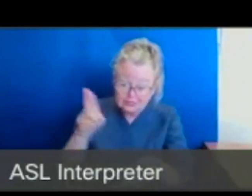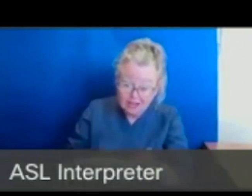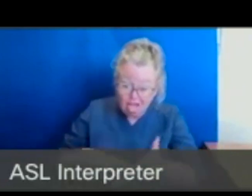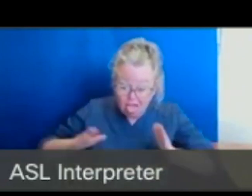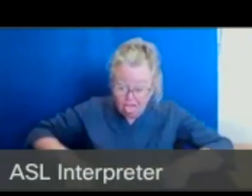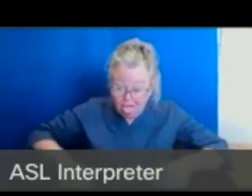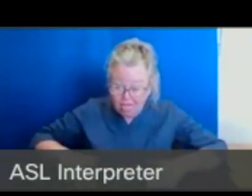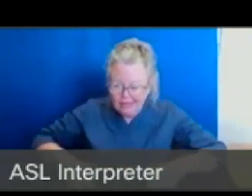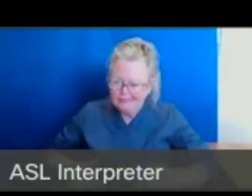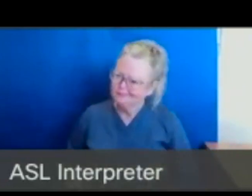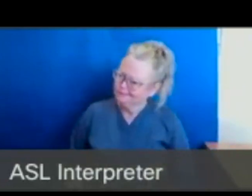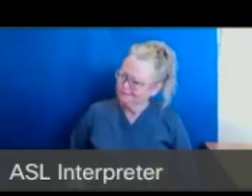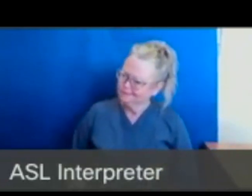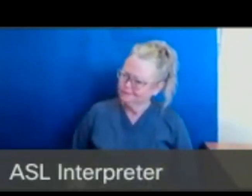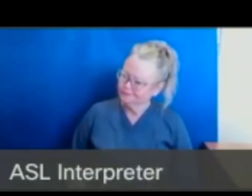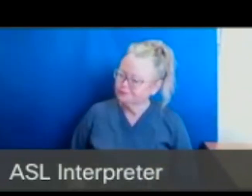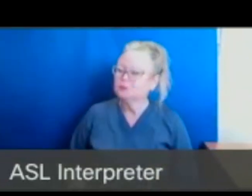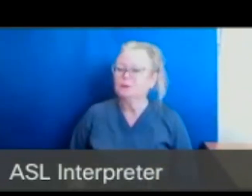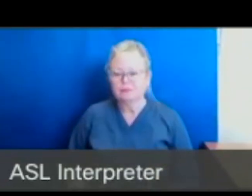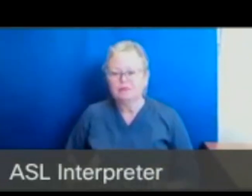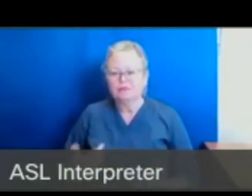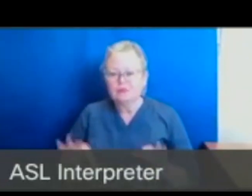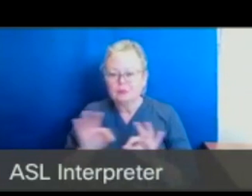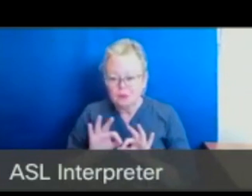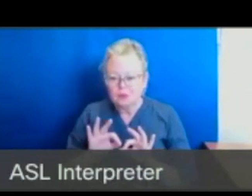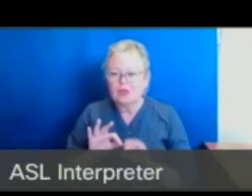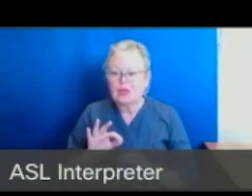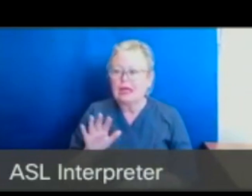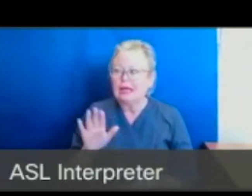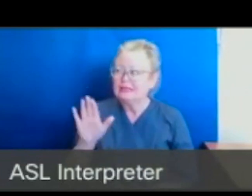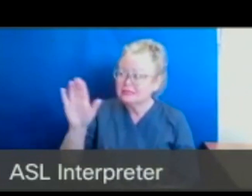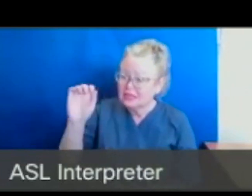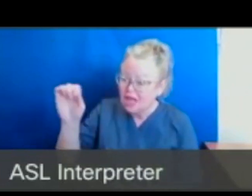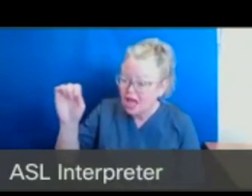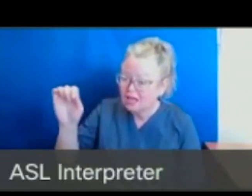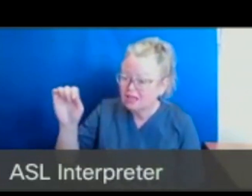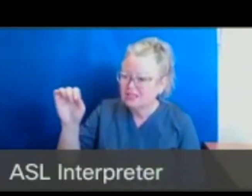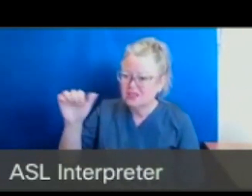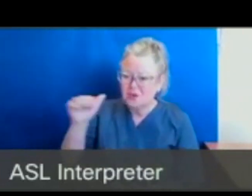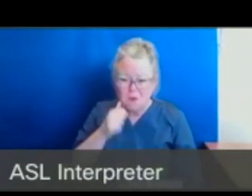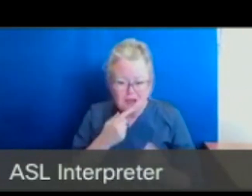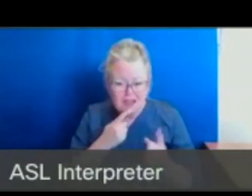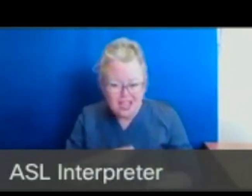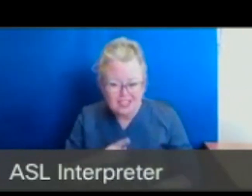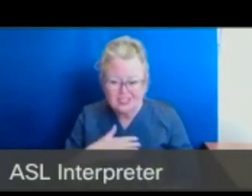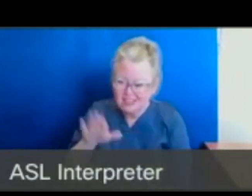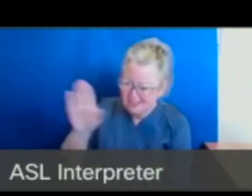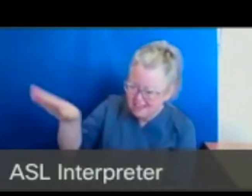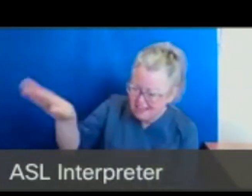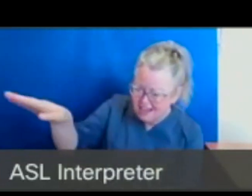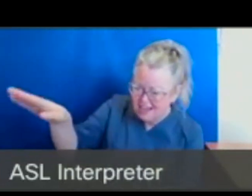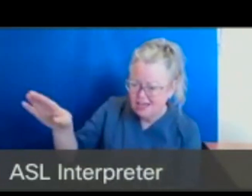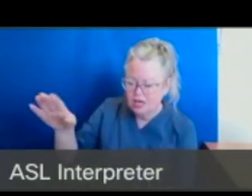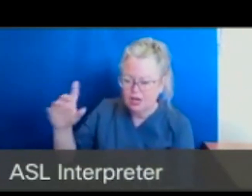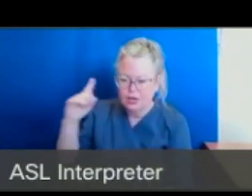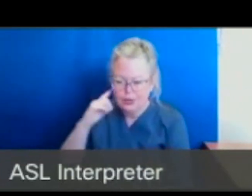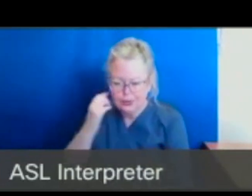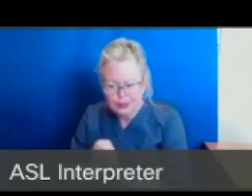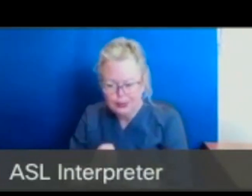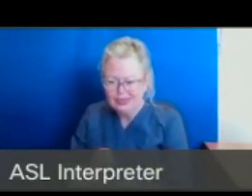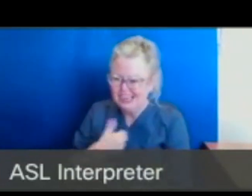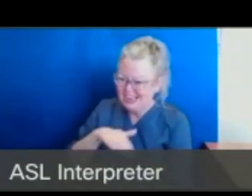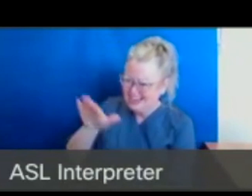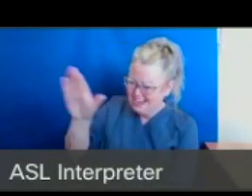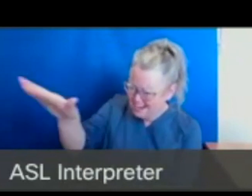had read the RFA and knocked on doors and found brick walls. If you haven't, this is the perfect opportunity to